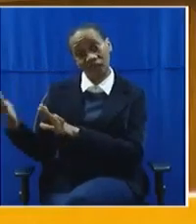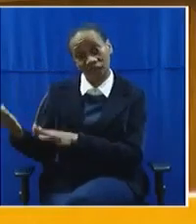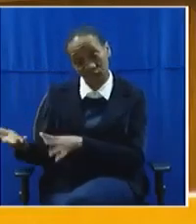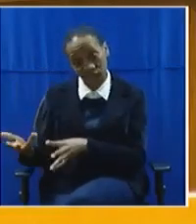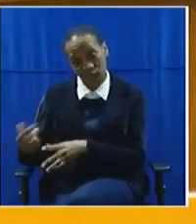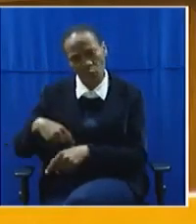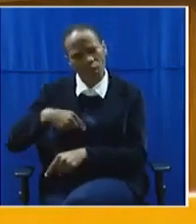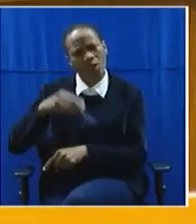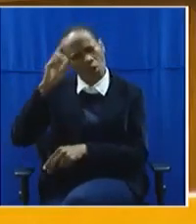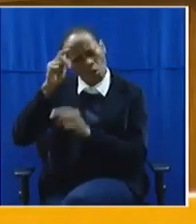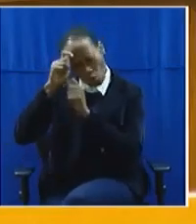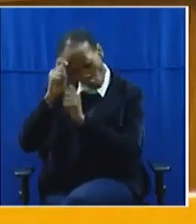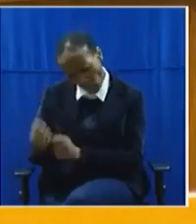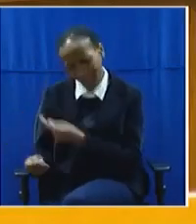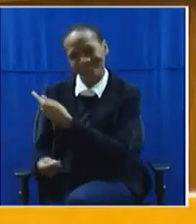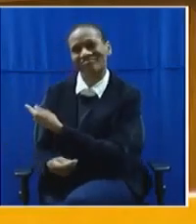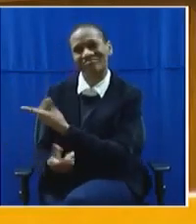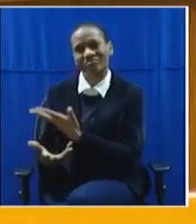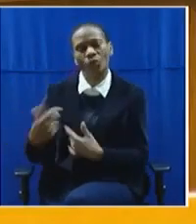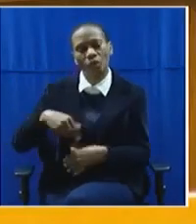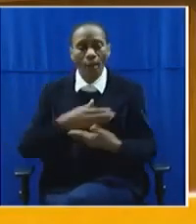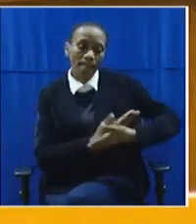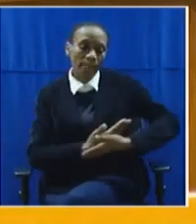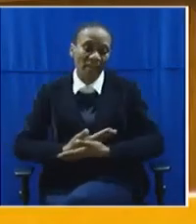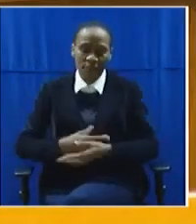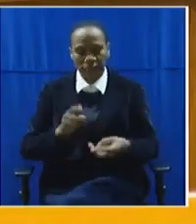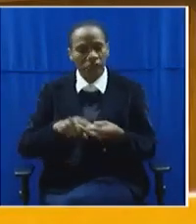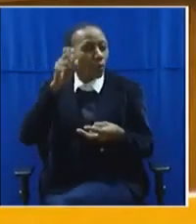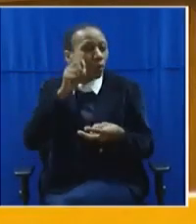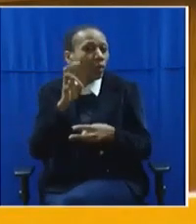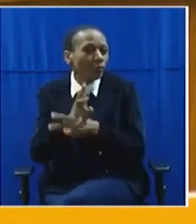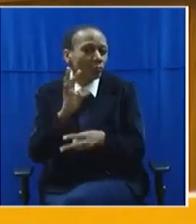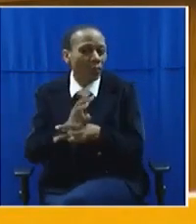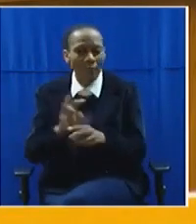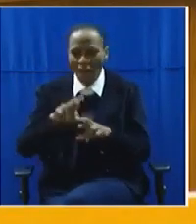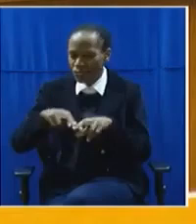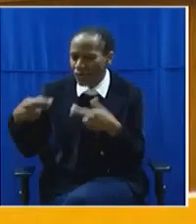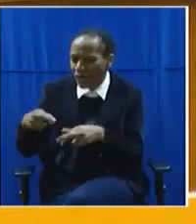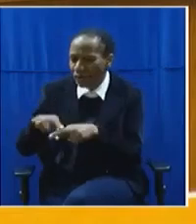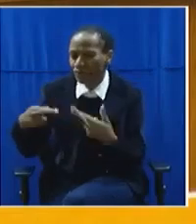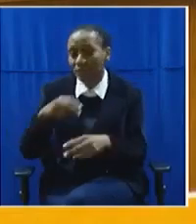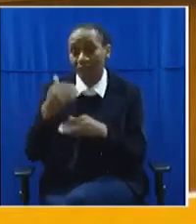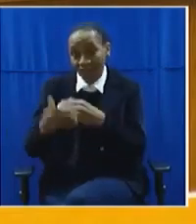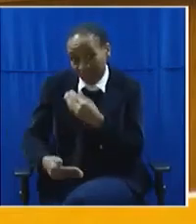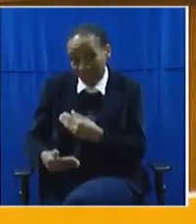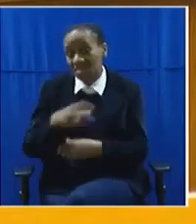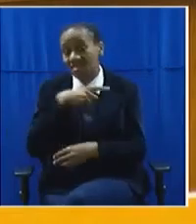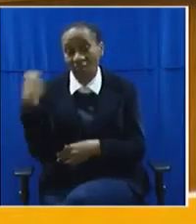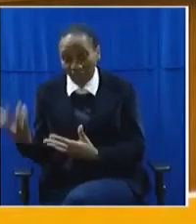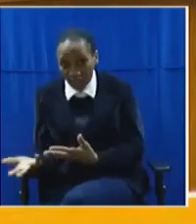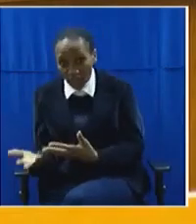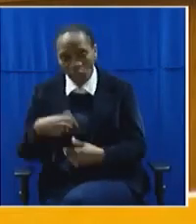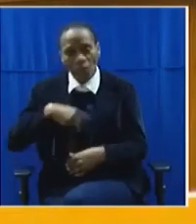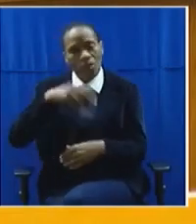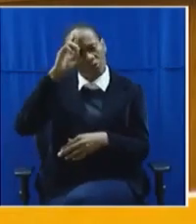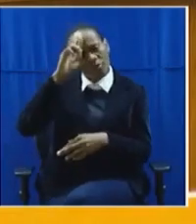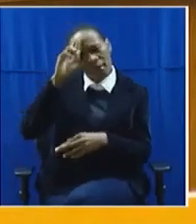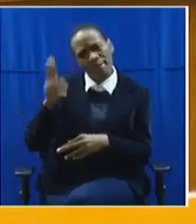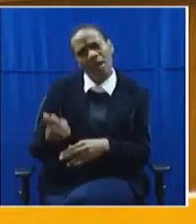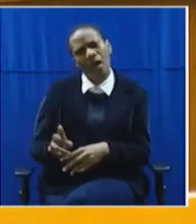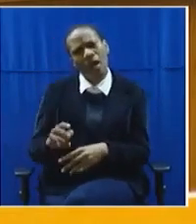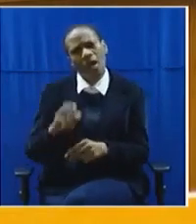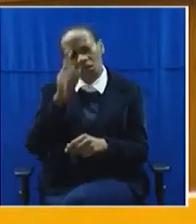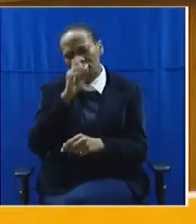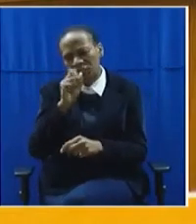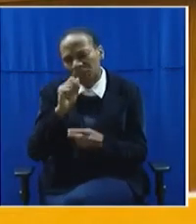honor them. We remember our babies and our grandmothers that have been raped and killed. We remember our daughters and our